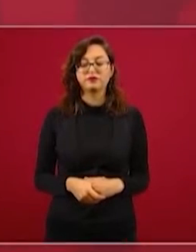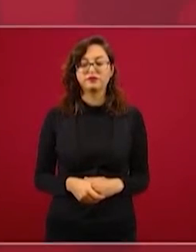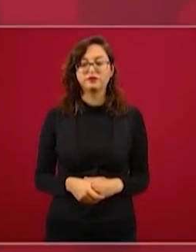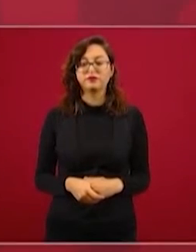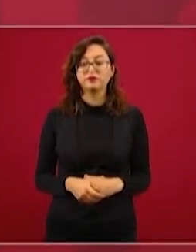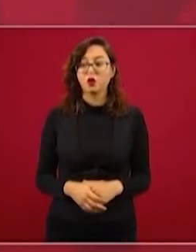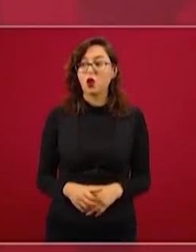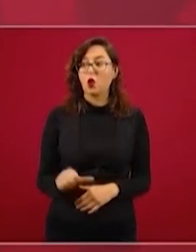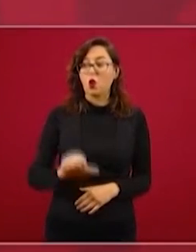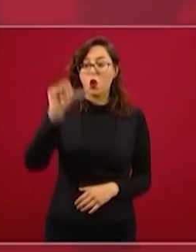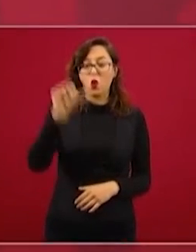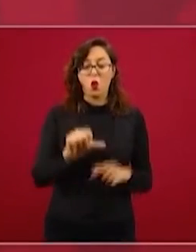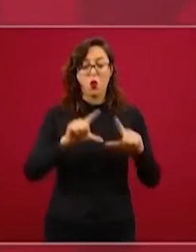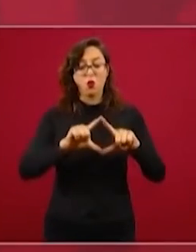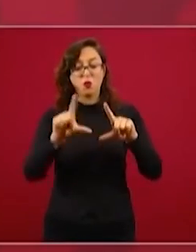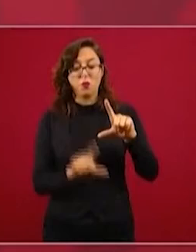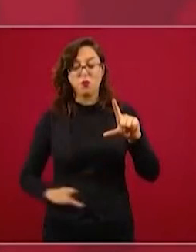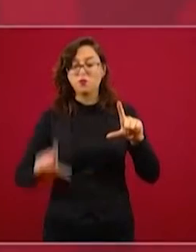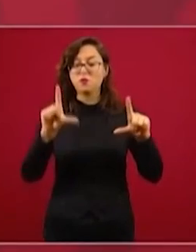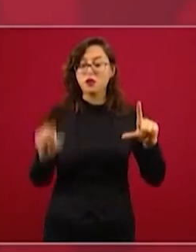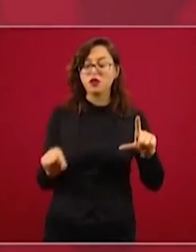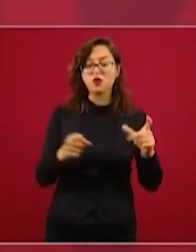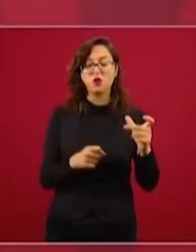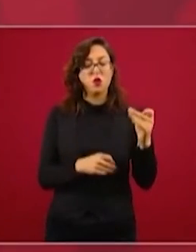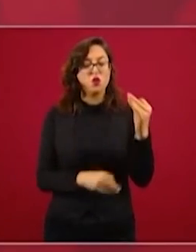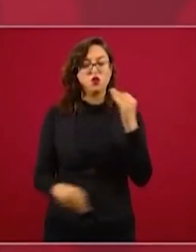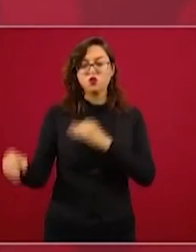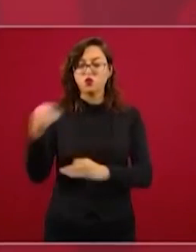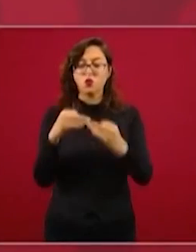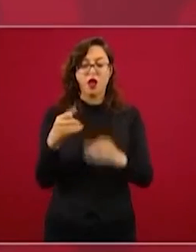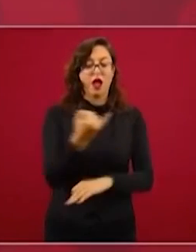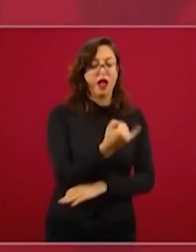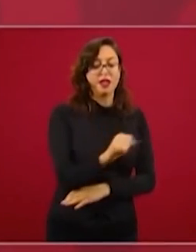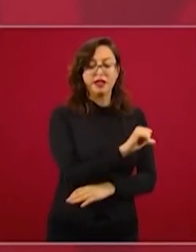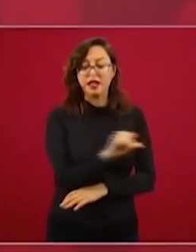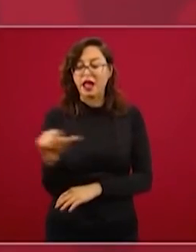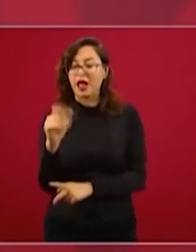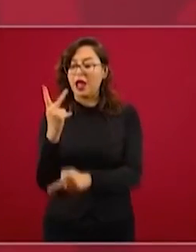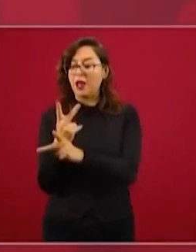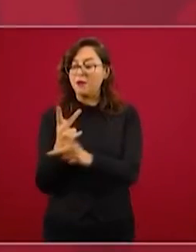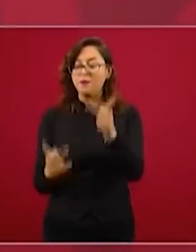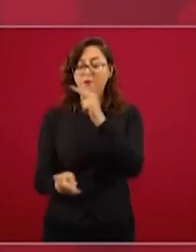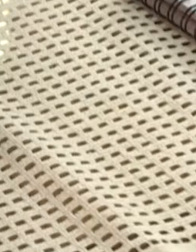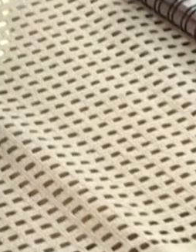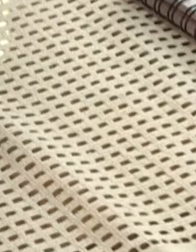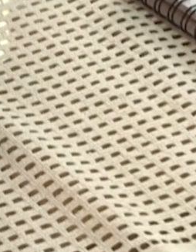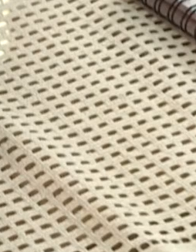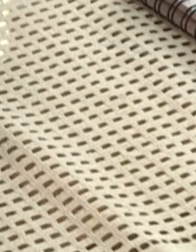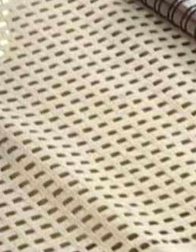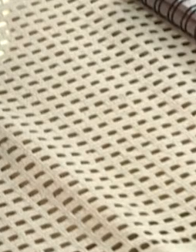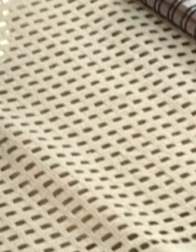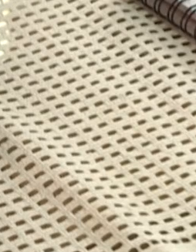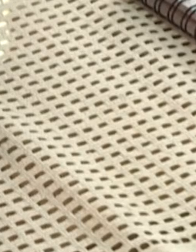President Andrés Manuel López Obrador said as he declared to the new school year open.